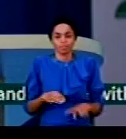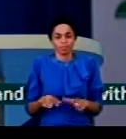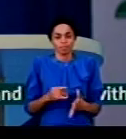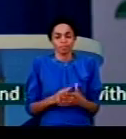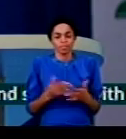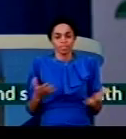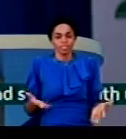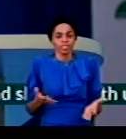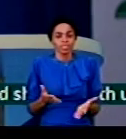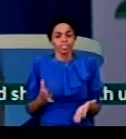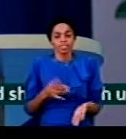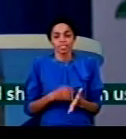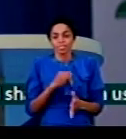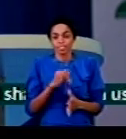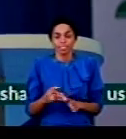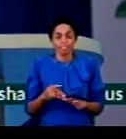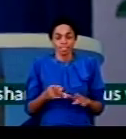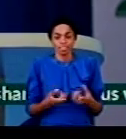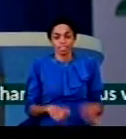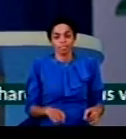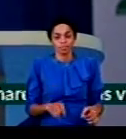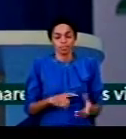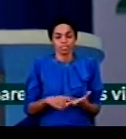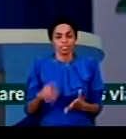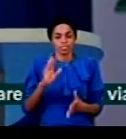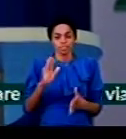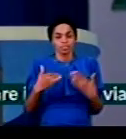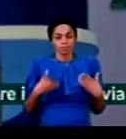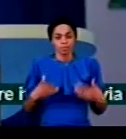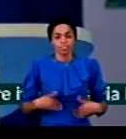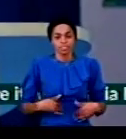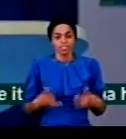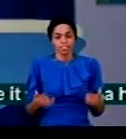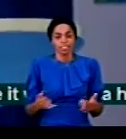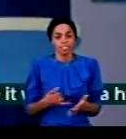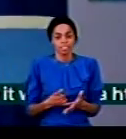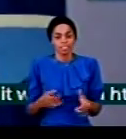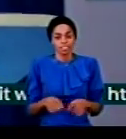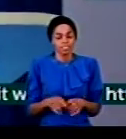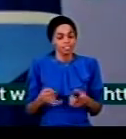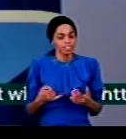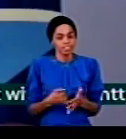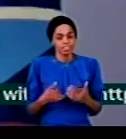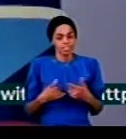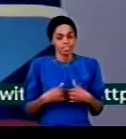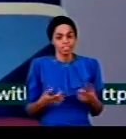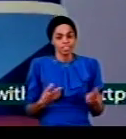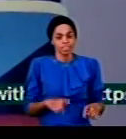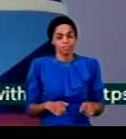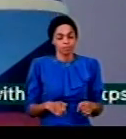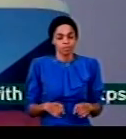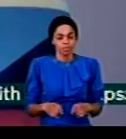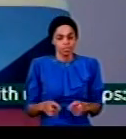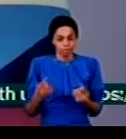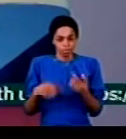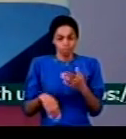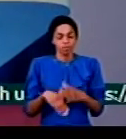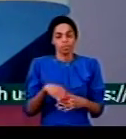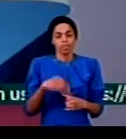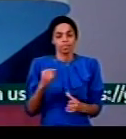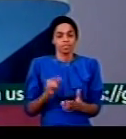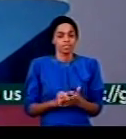Come out to the left-hand side so that you can be interviewed to give your testimony tonight. Shout it there from the